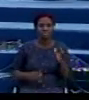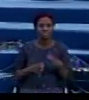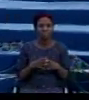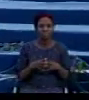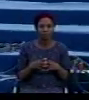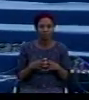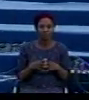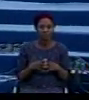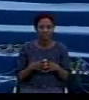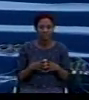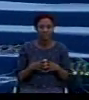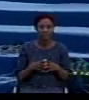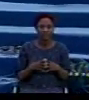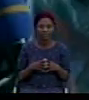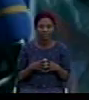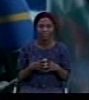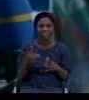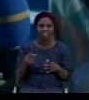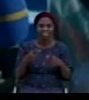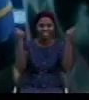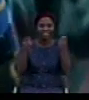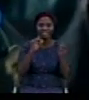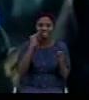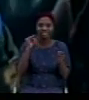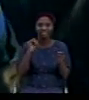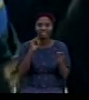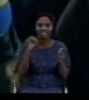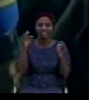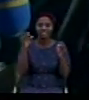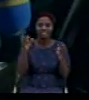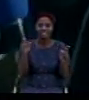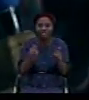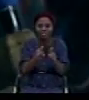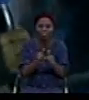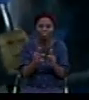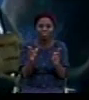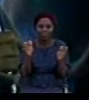The hallelujah is too small for my Jesus.